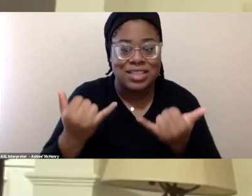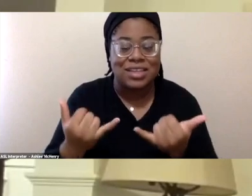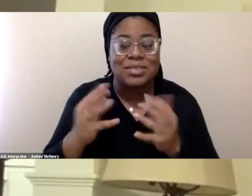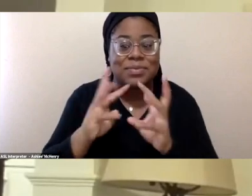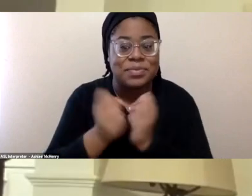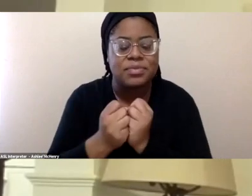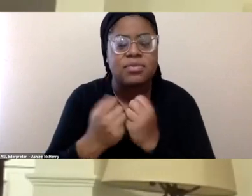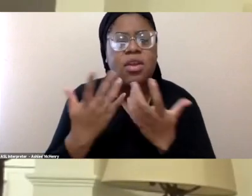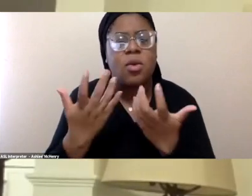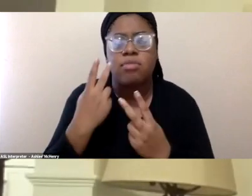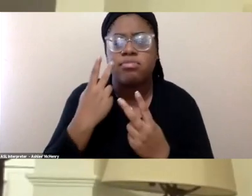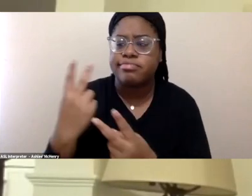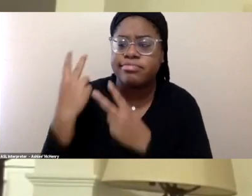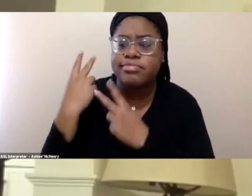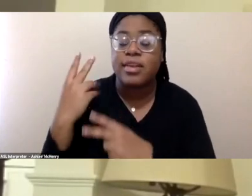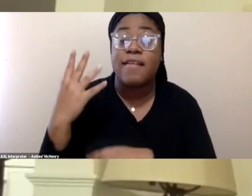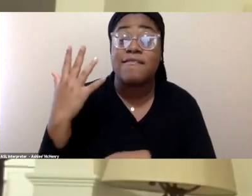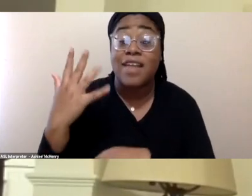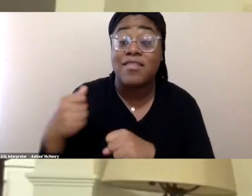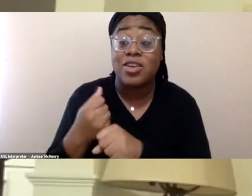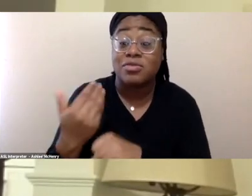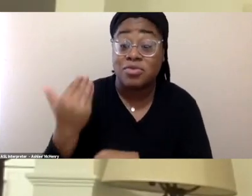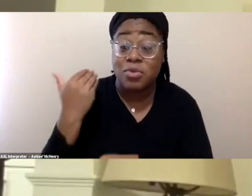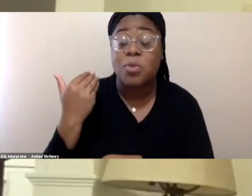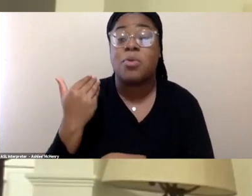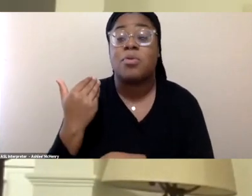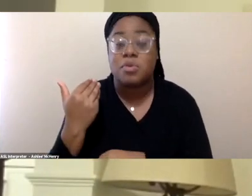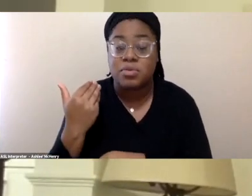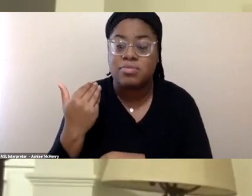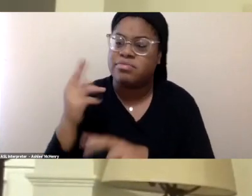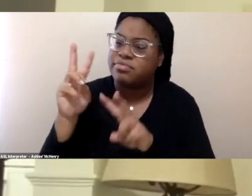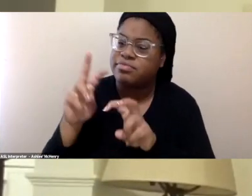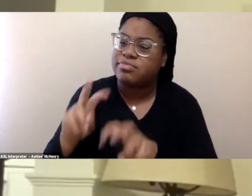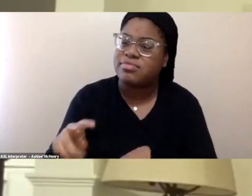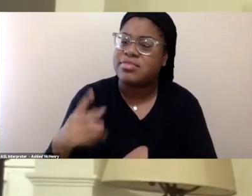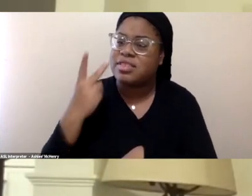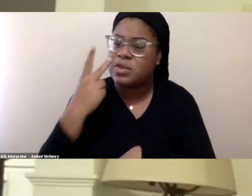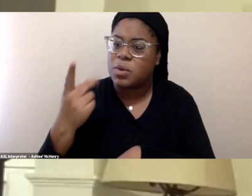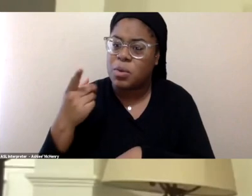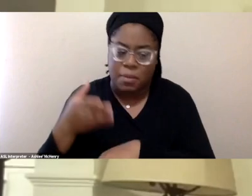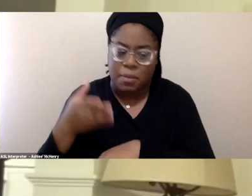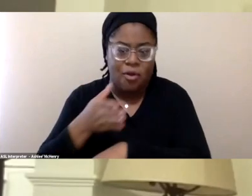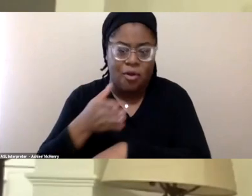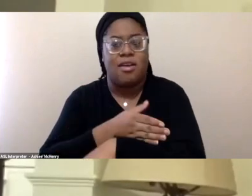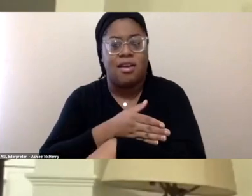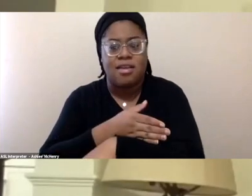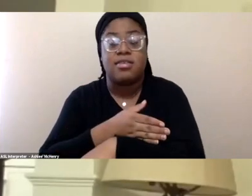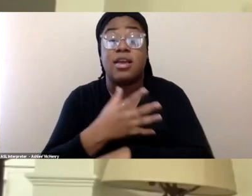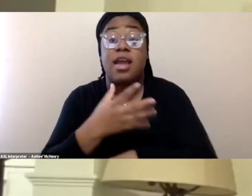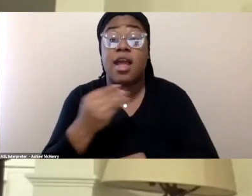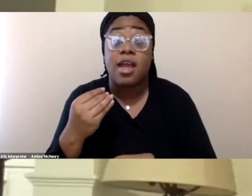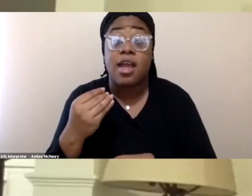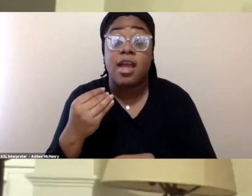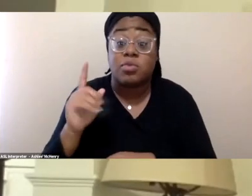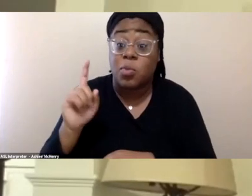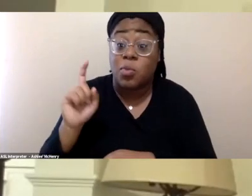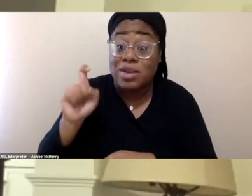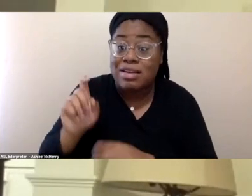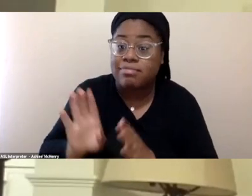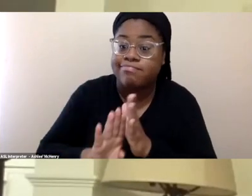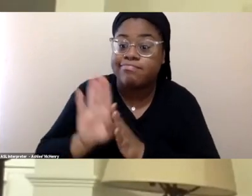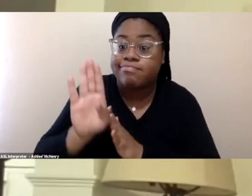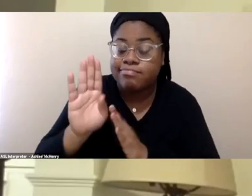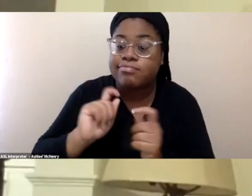to take a look back over the past 5 years to assess where we've seen progress and where we need to accelerate change. For